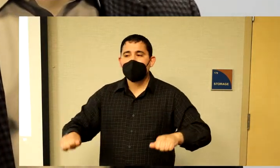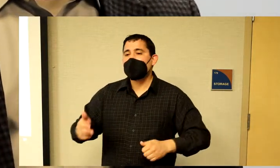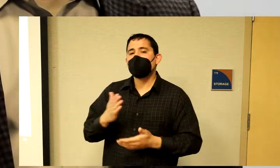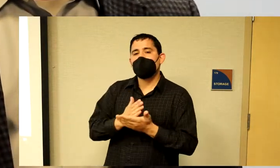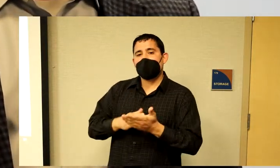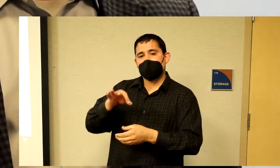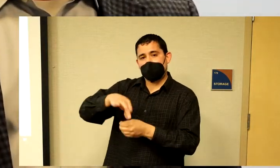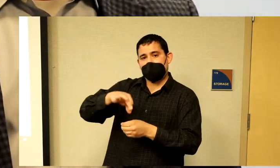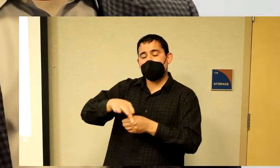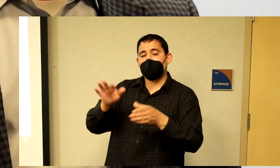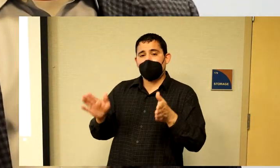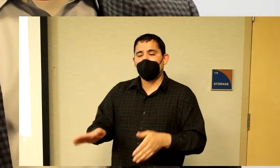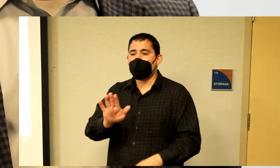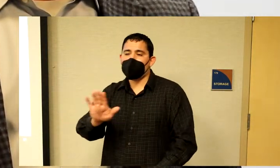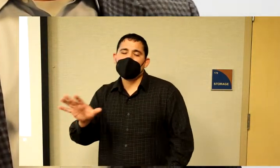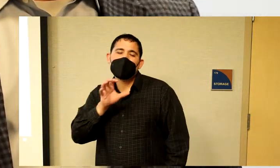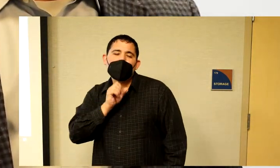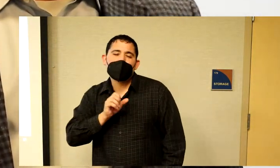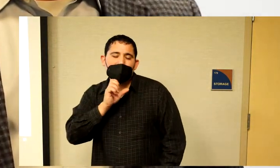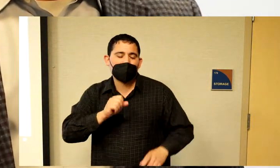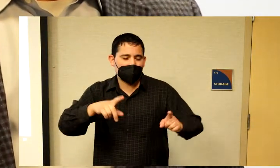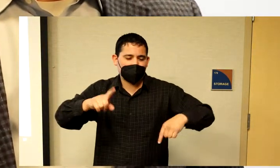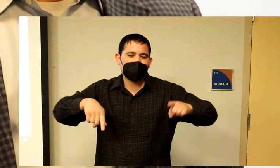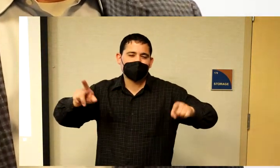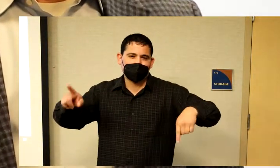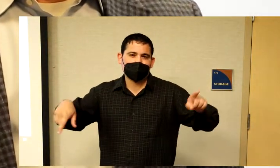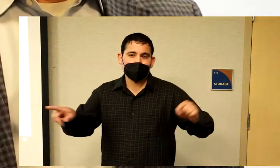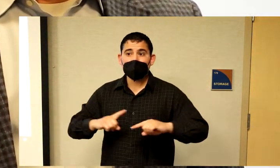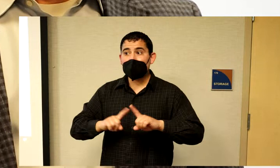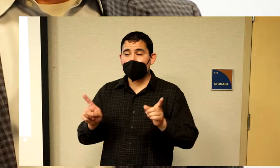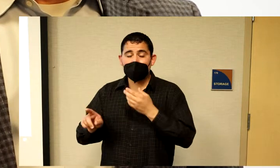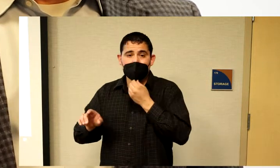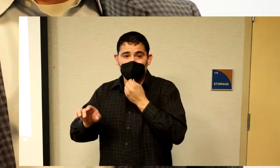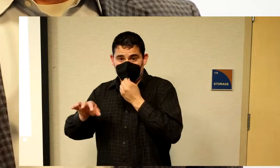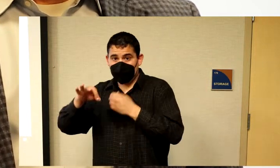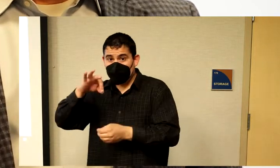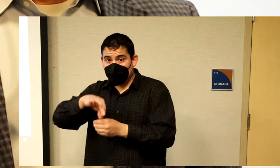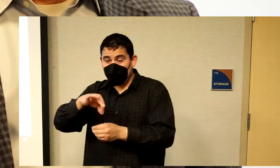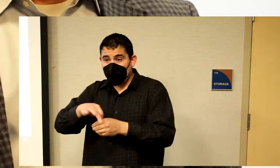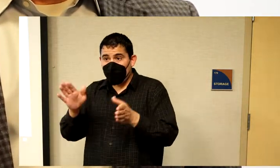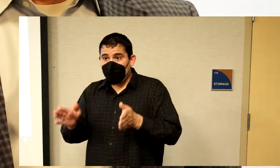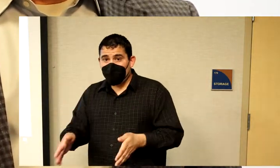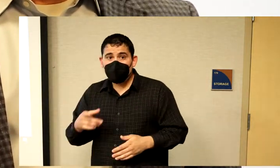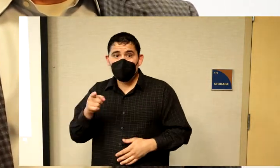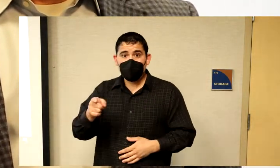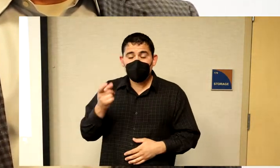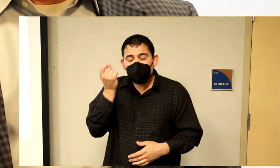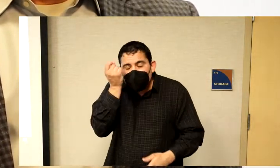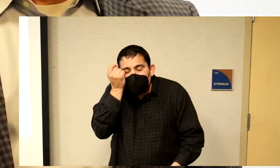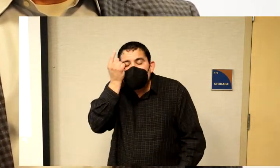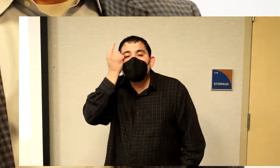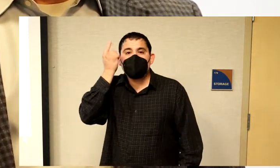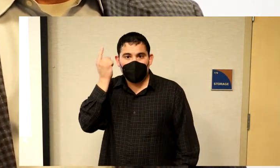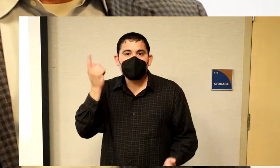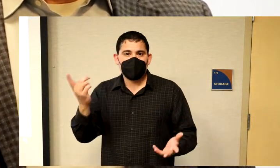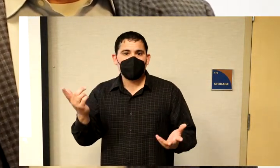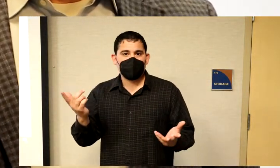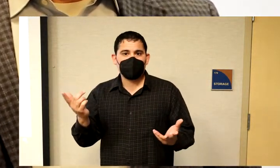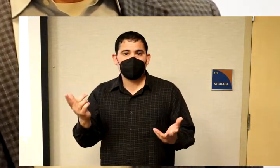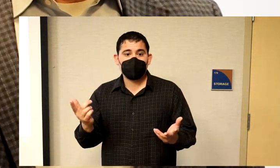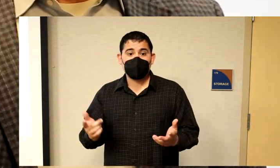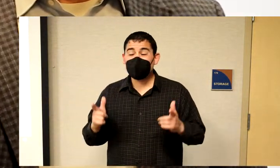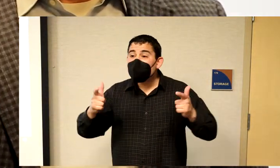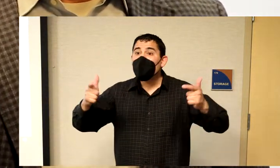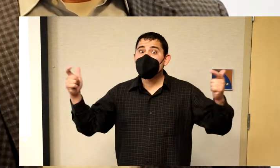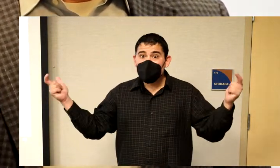of age voters. But there's also a thing called voter propensity. To give you an example, there was a big talk about Tulare, and I'm just